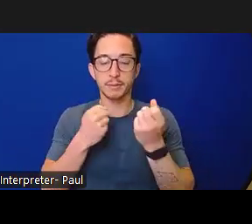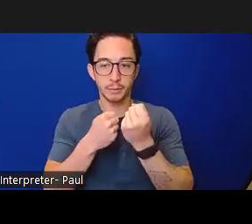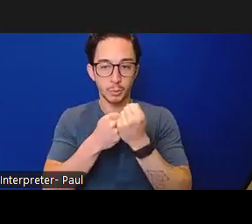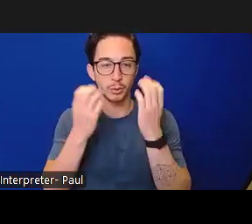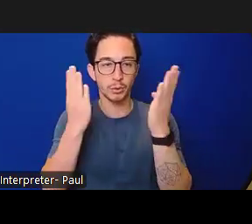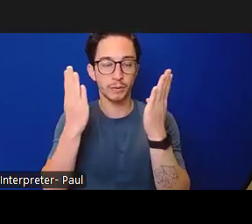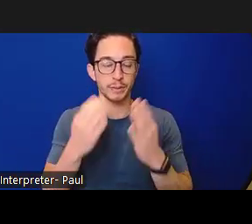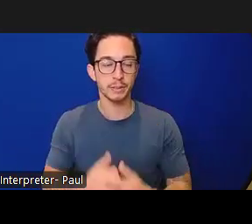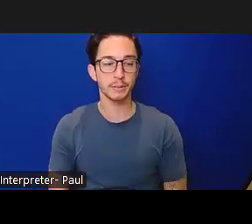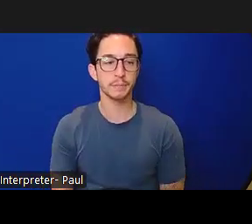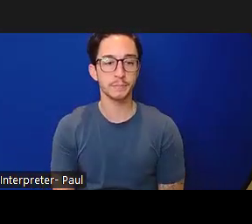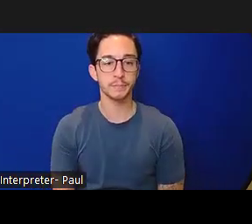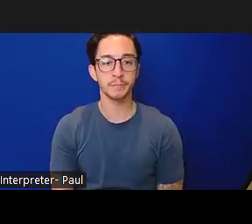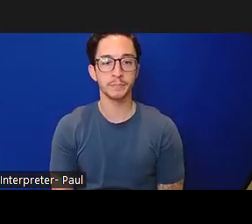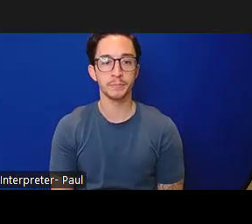services.